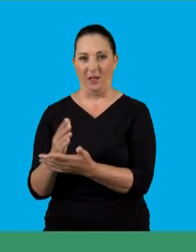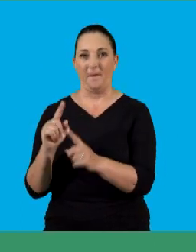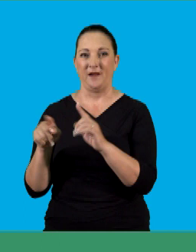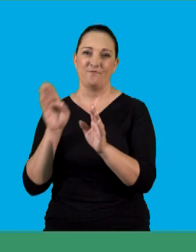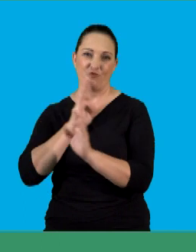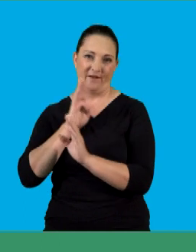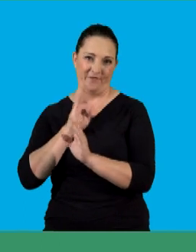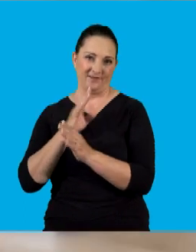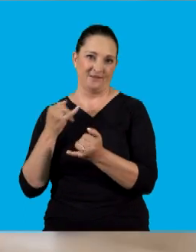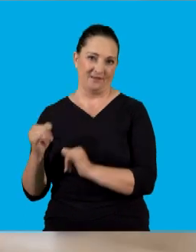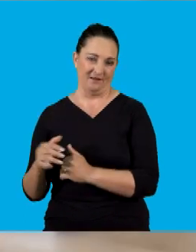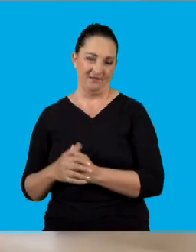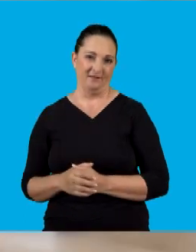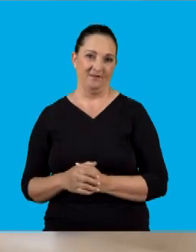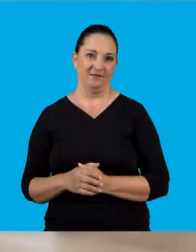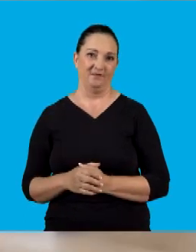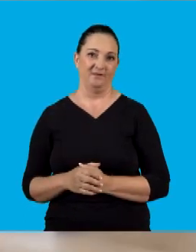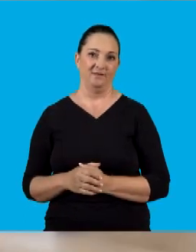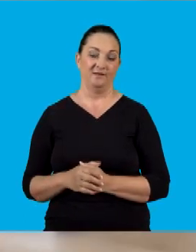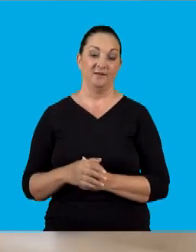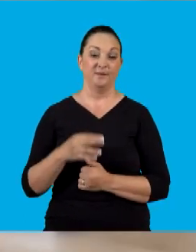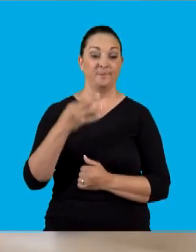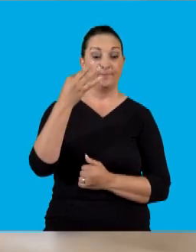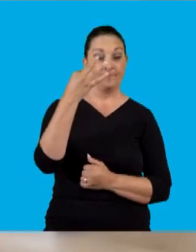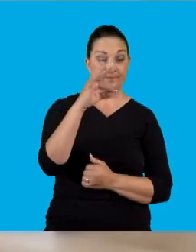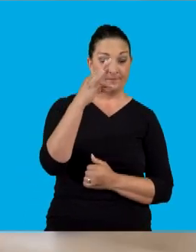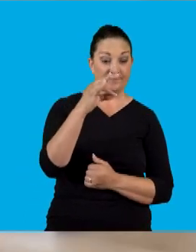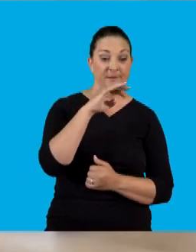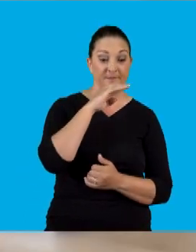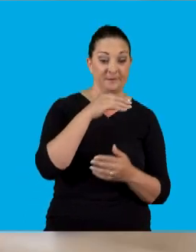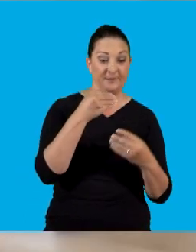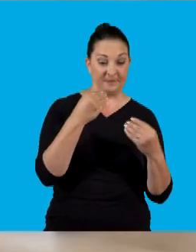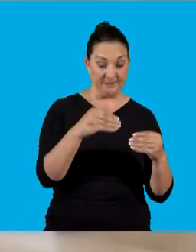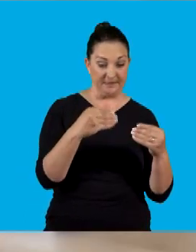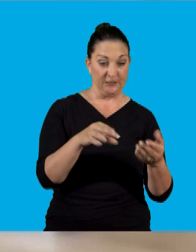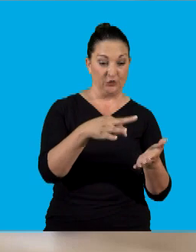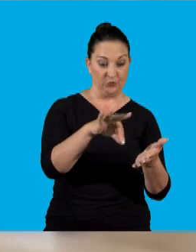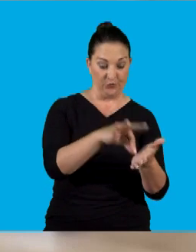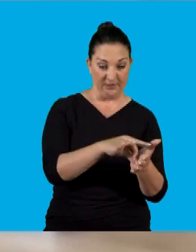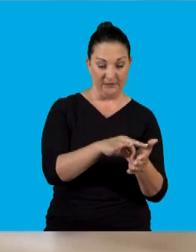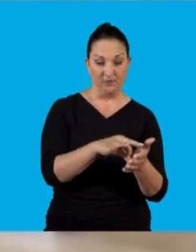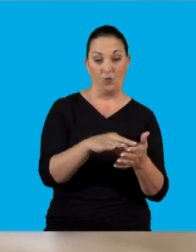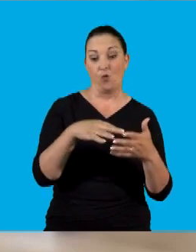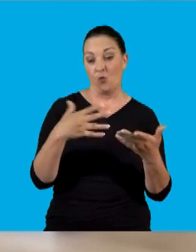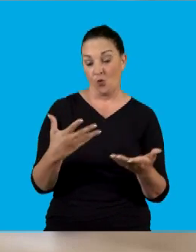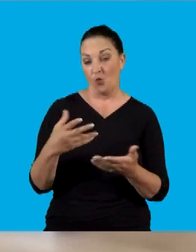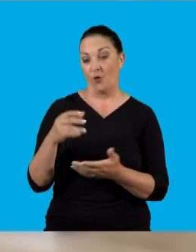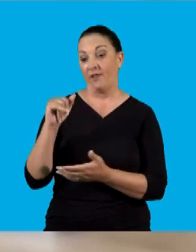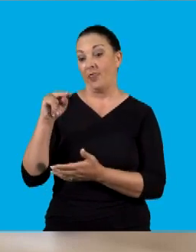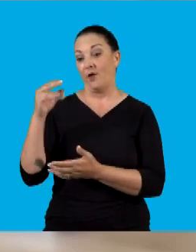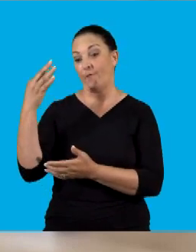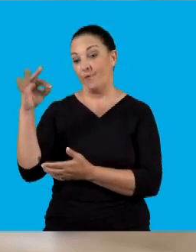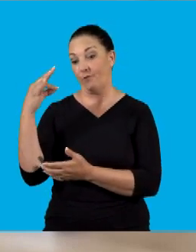the private sector. They are also found in the formal sector, whereby businesses are registered, they pay tax. You may also find them